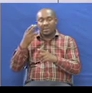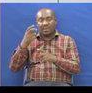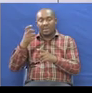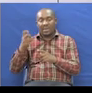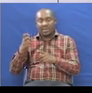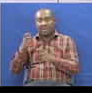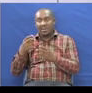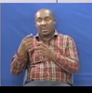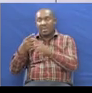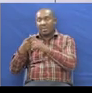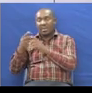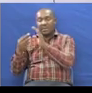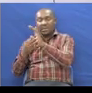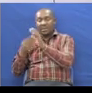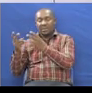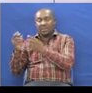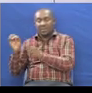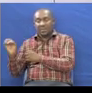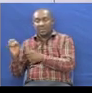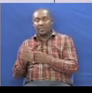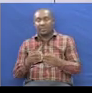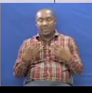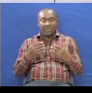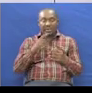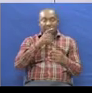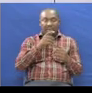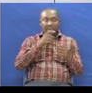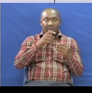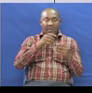X plus 3 plus. What is common in 3x and 9? That is